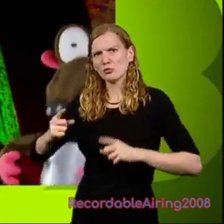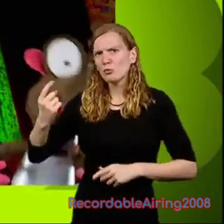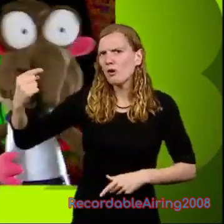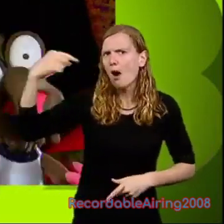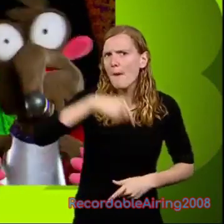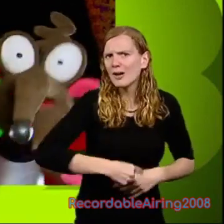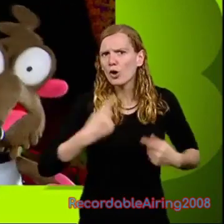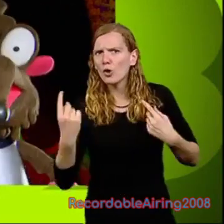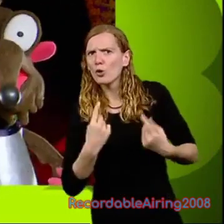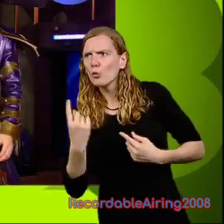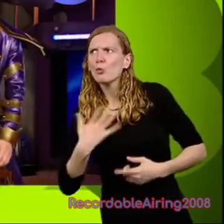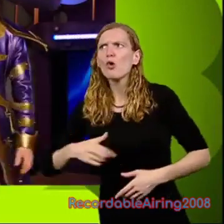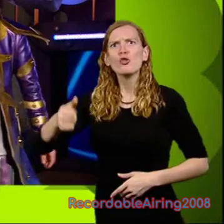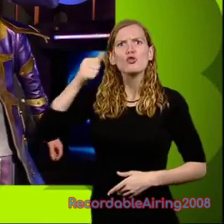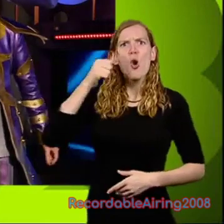Gusto Radio.